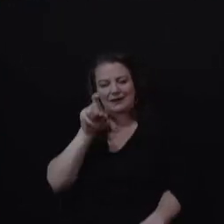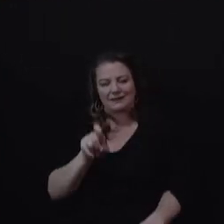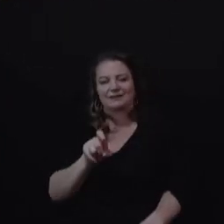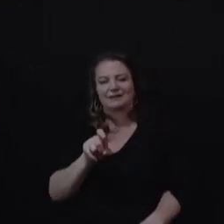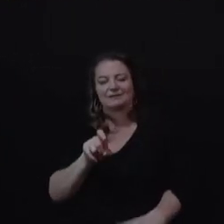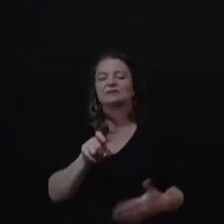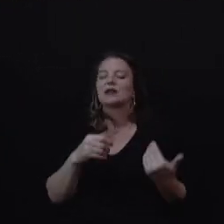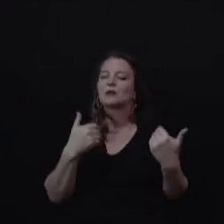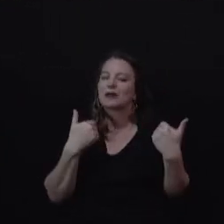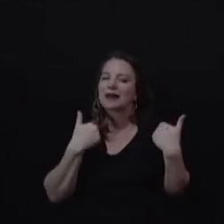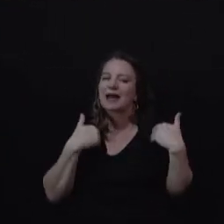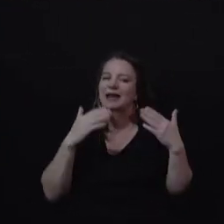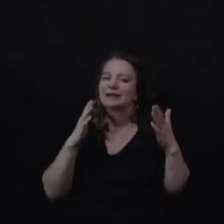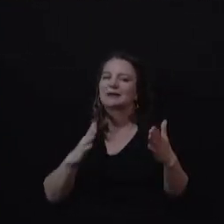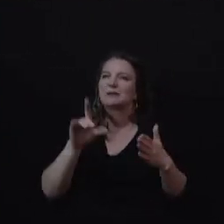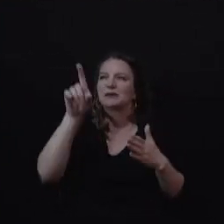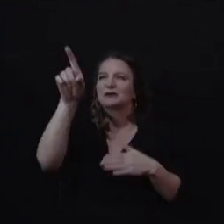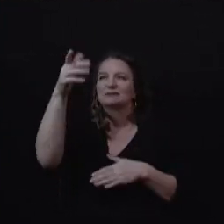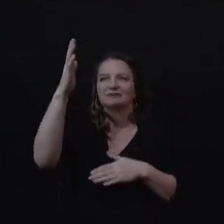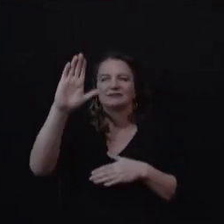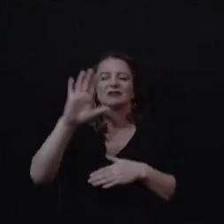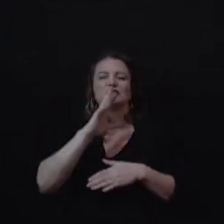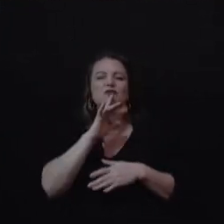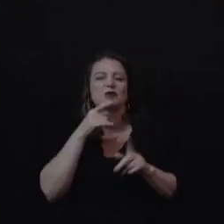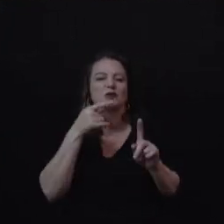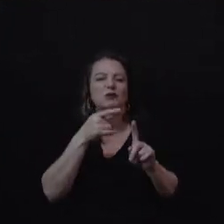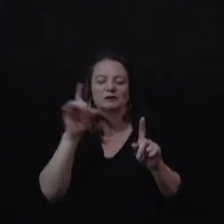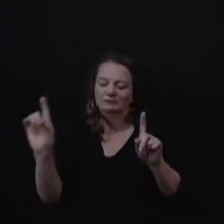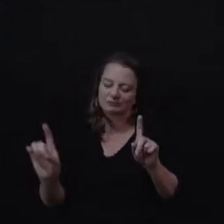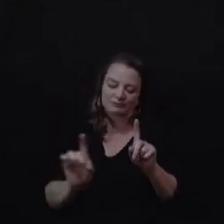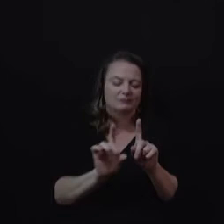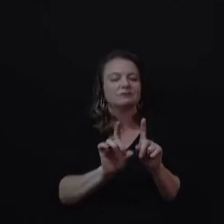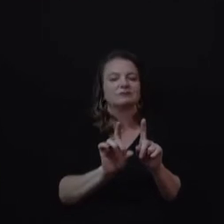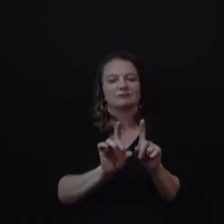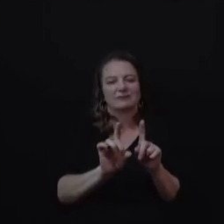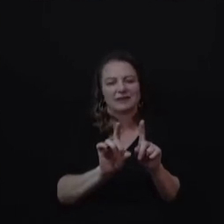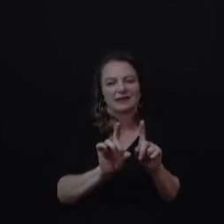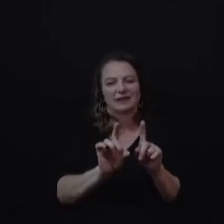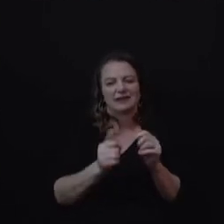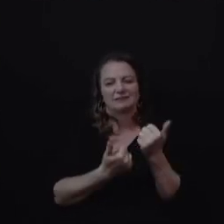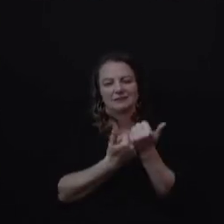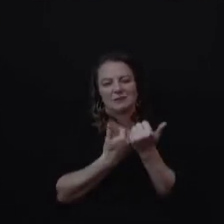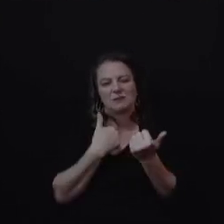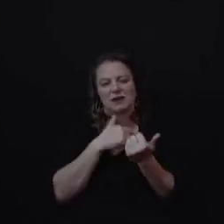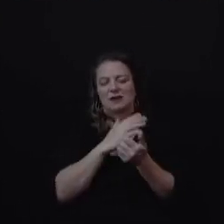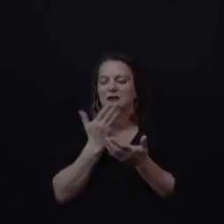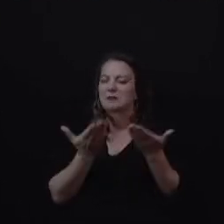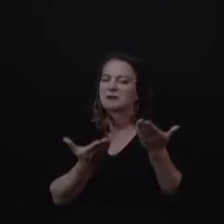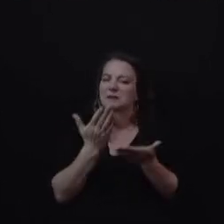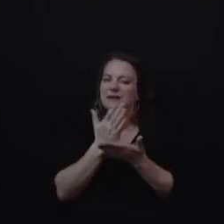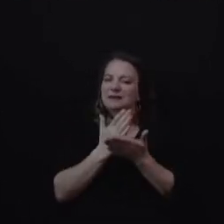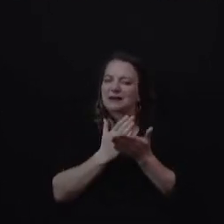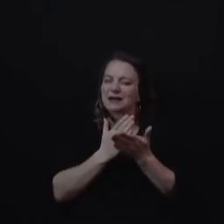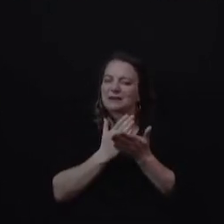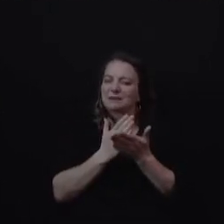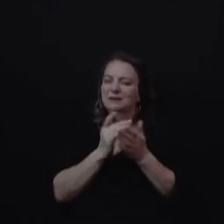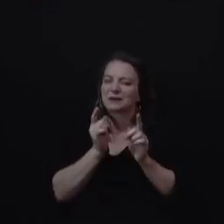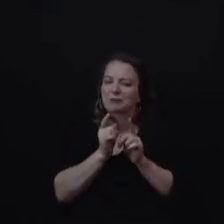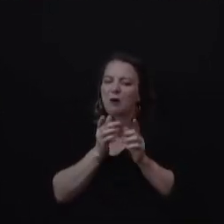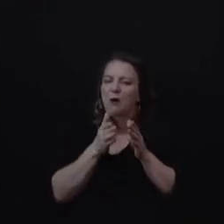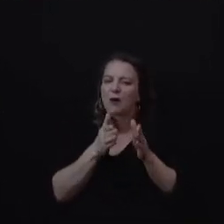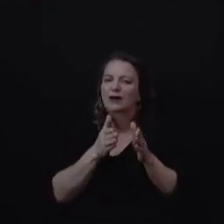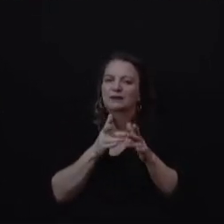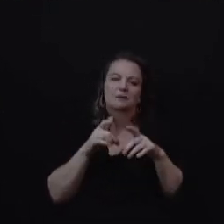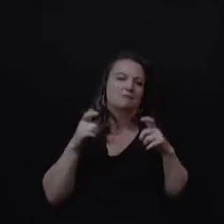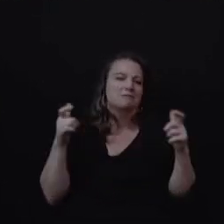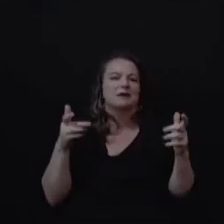was someone that you spoke to that was there for us. May in some small way and in some big